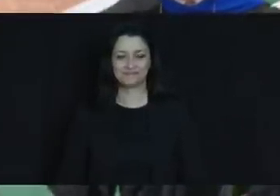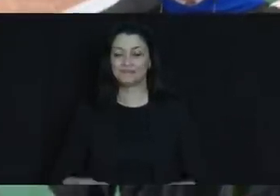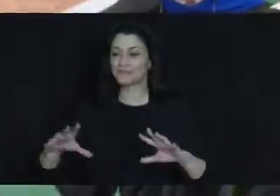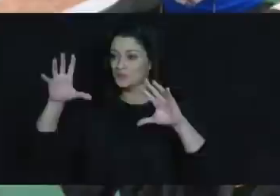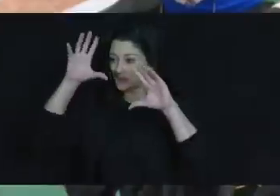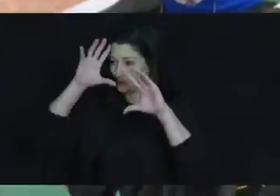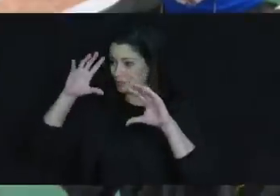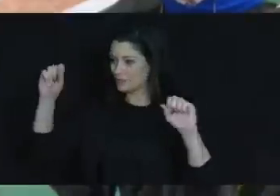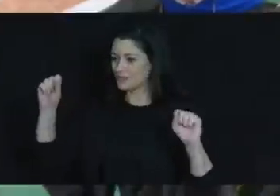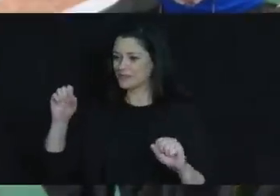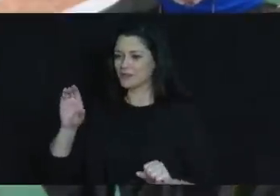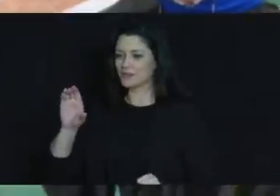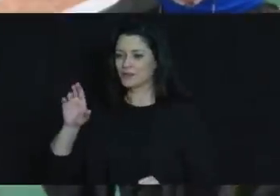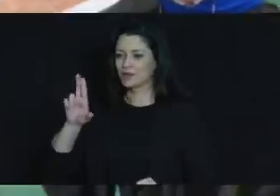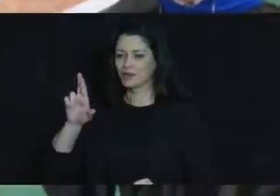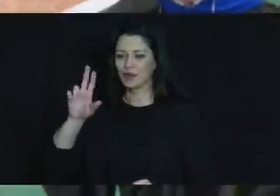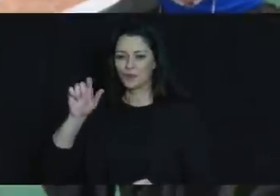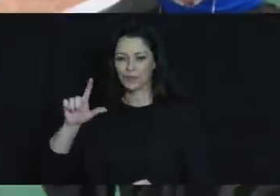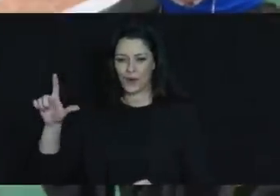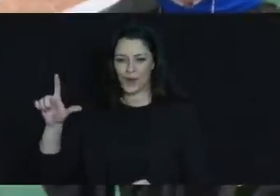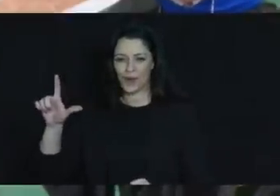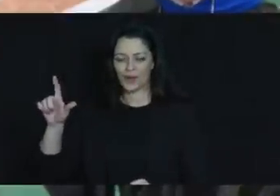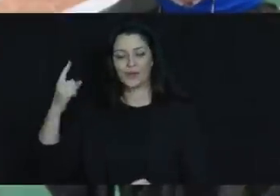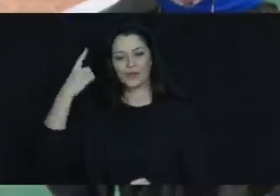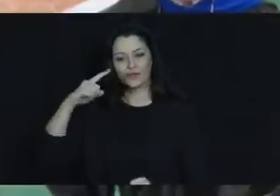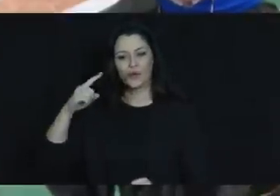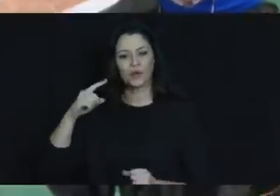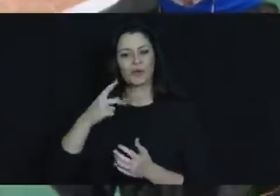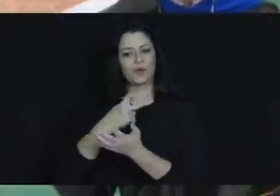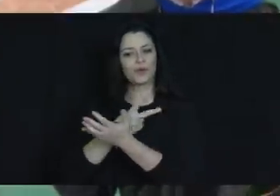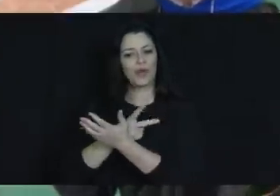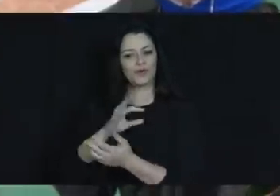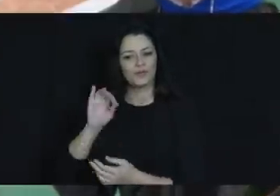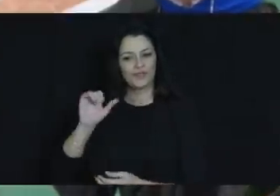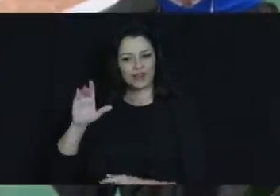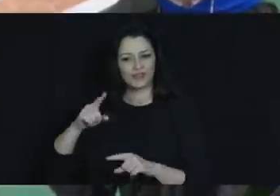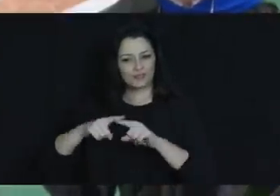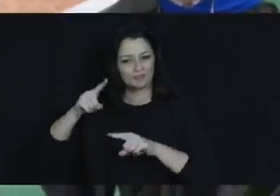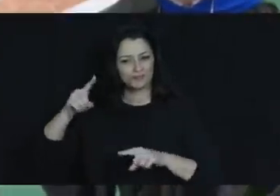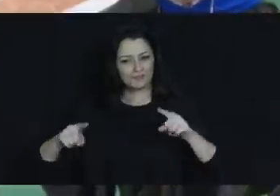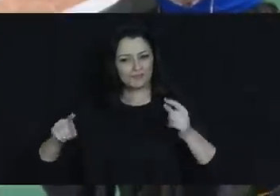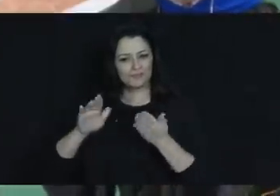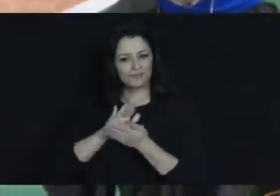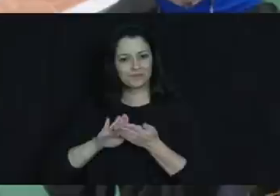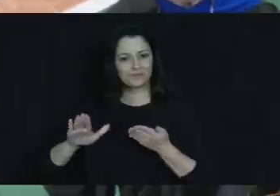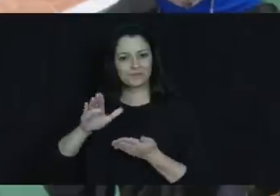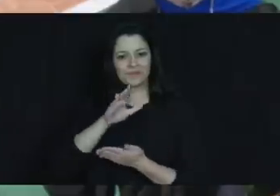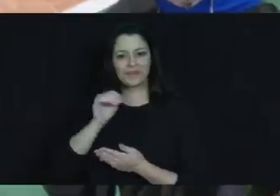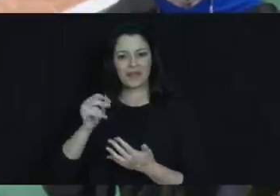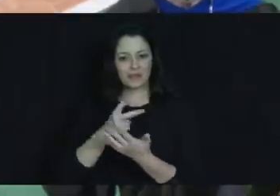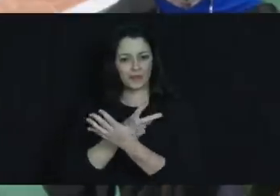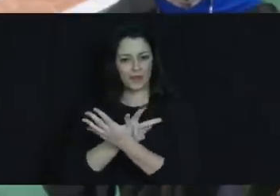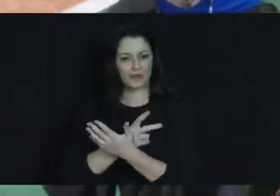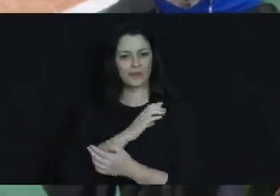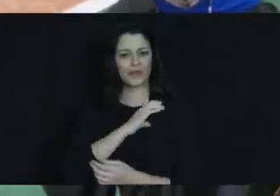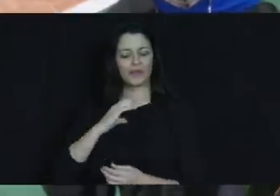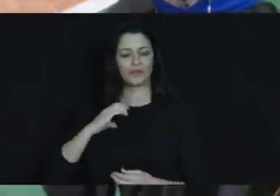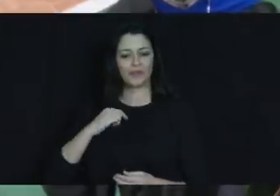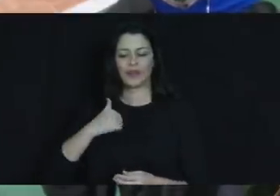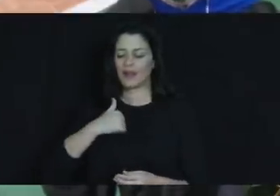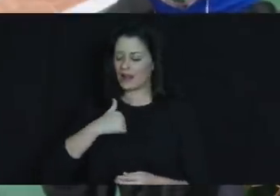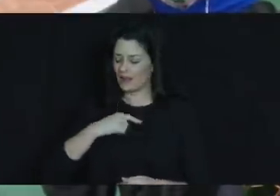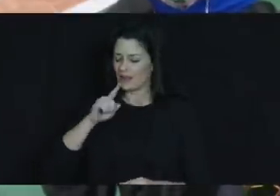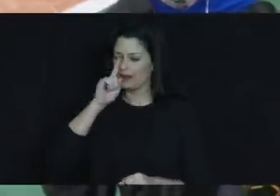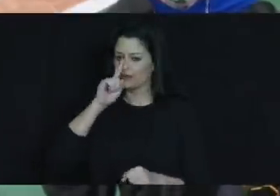President Corral, on behalf of the graduate faculties of the various colleges and the Graduate Council, I